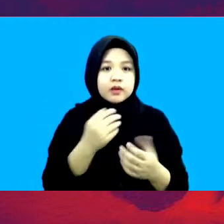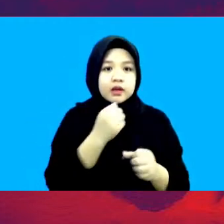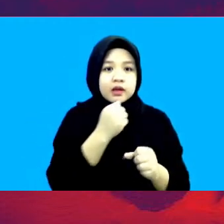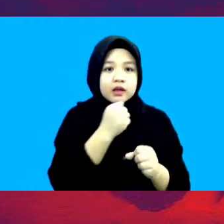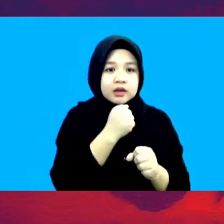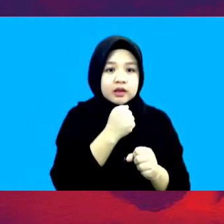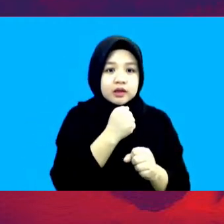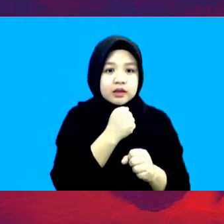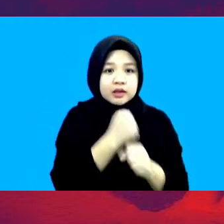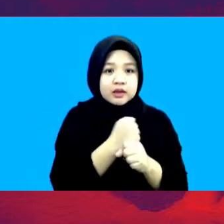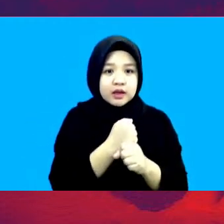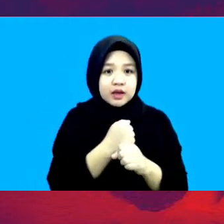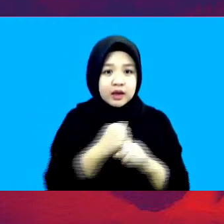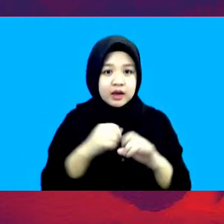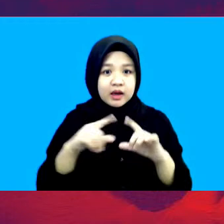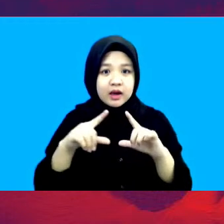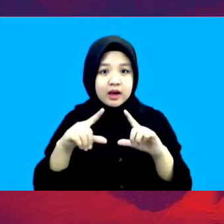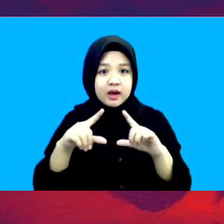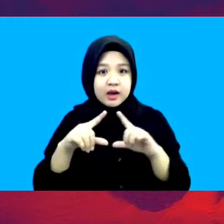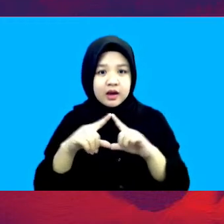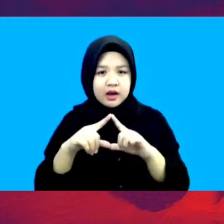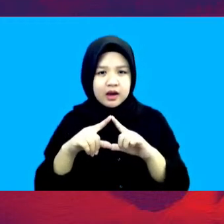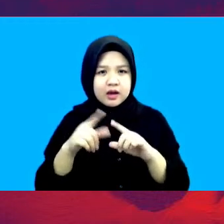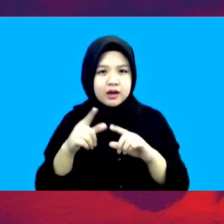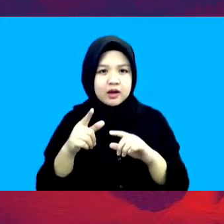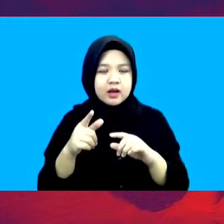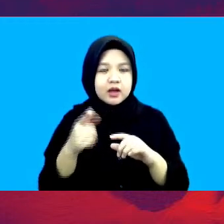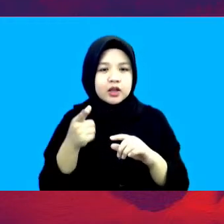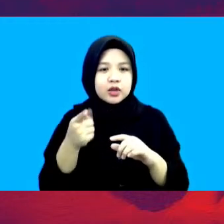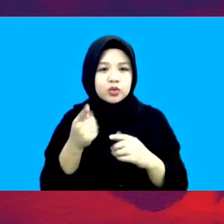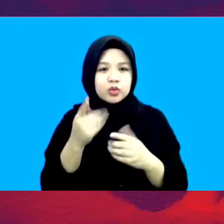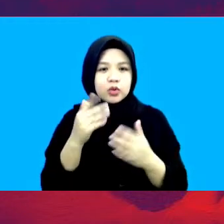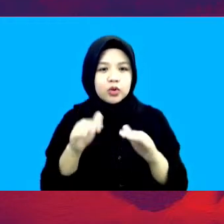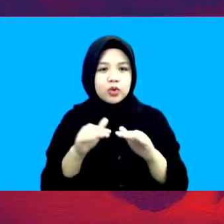But it's far more powerful as a tool for directing policy.